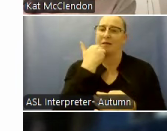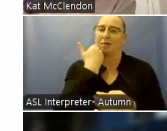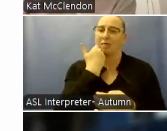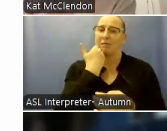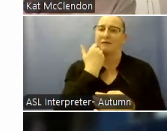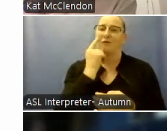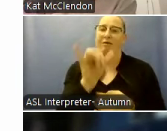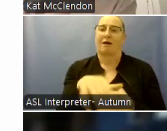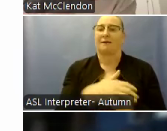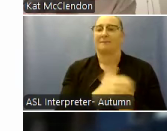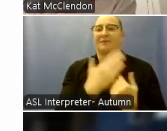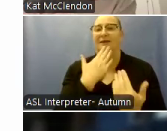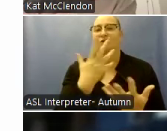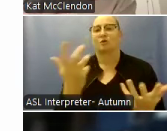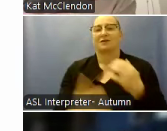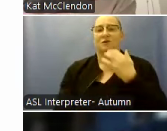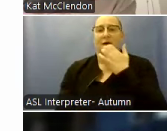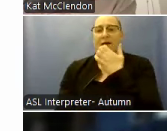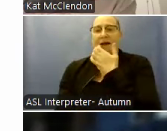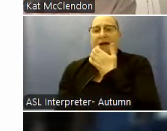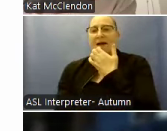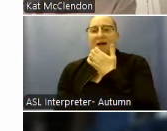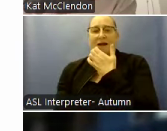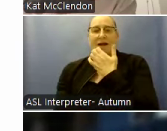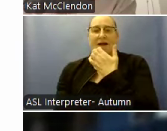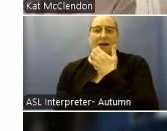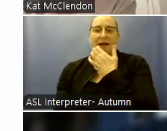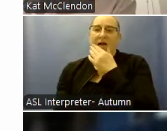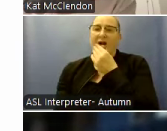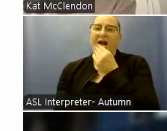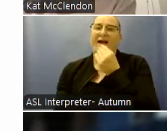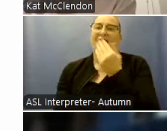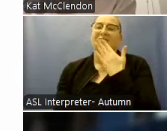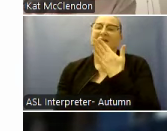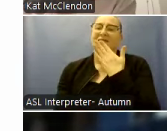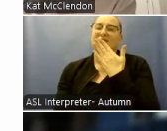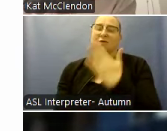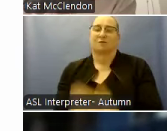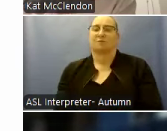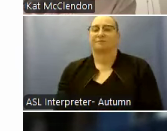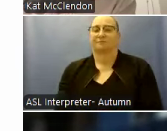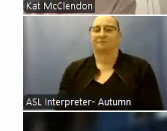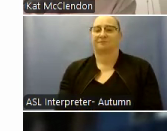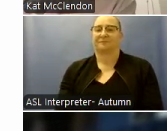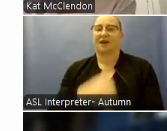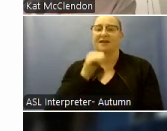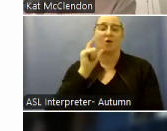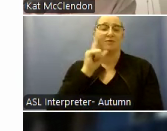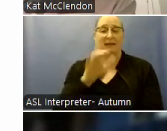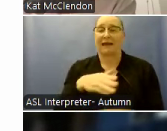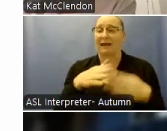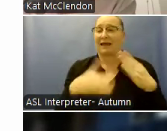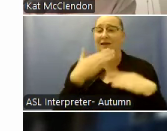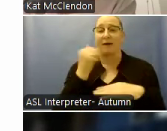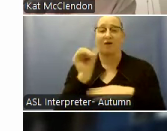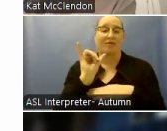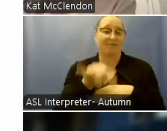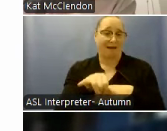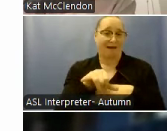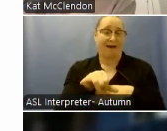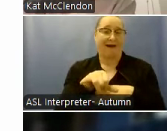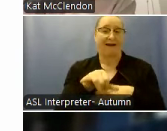thank you so much. Thank you. Thank you. Wonderful. Well, I don't think I can end it better than that.